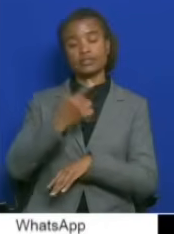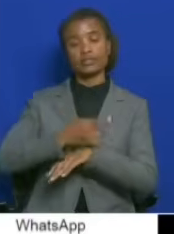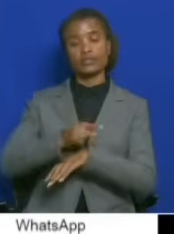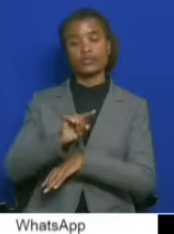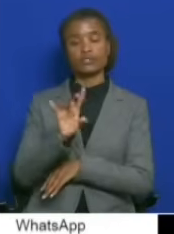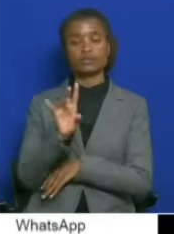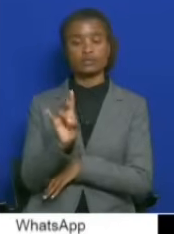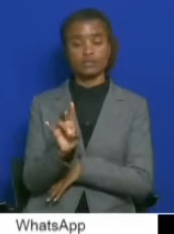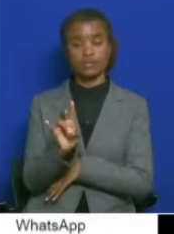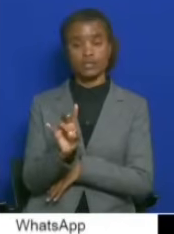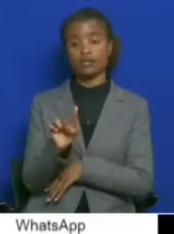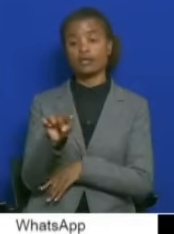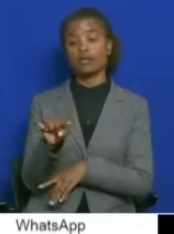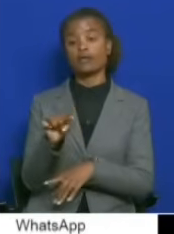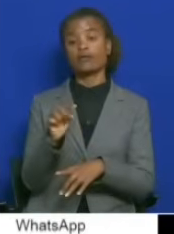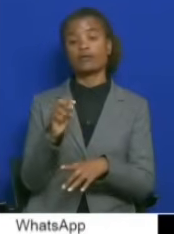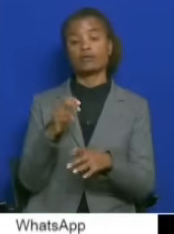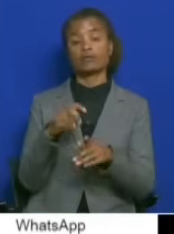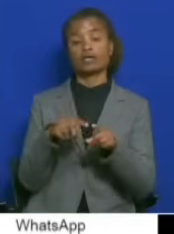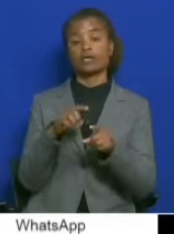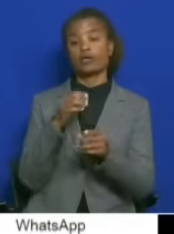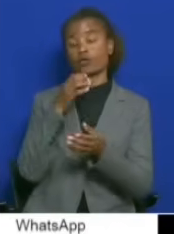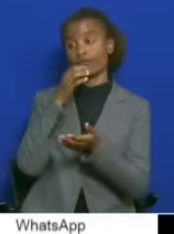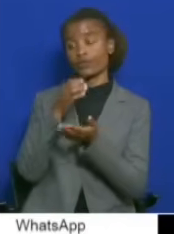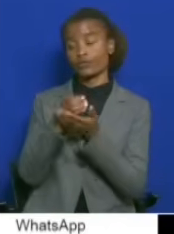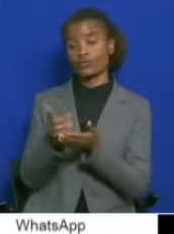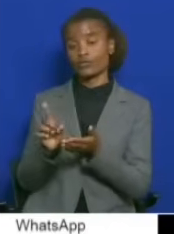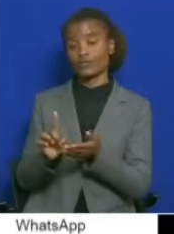is now taking place on the Friday.